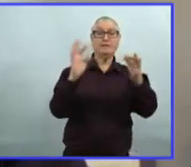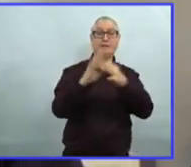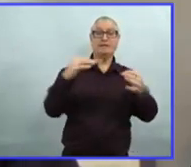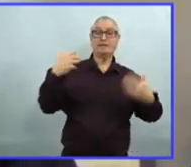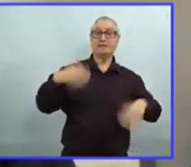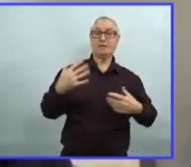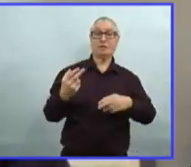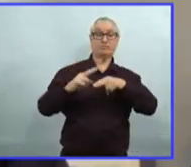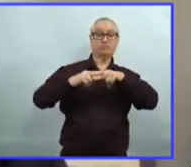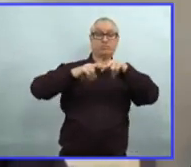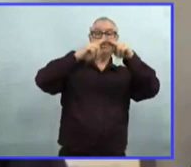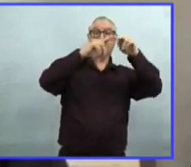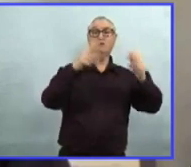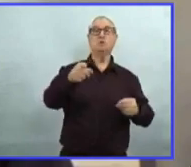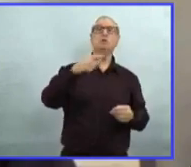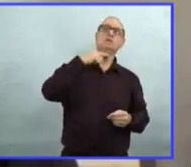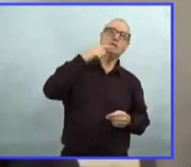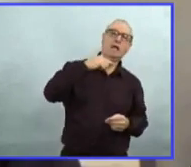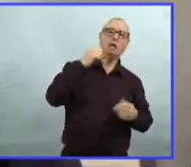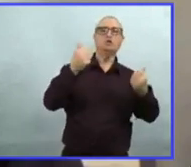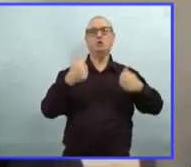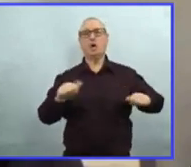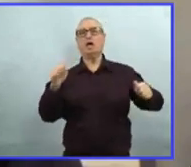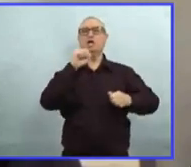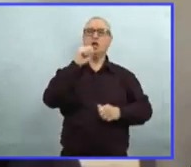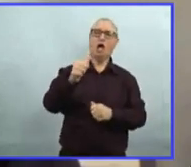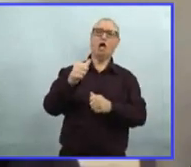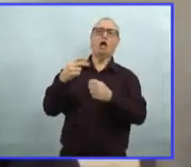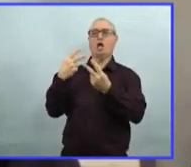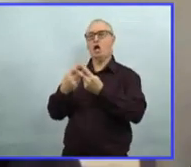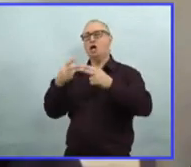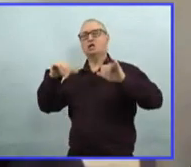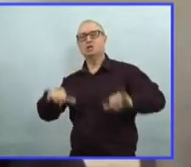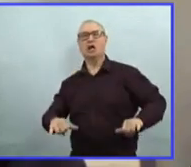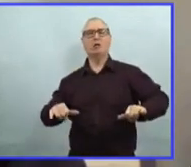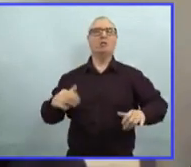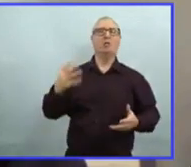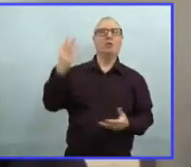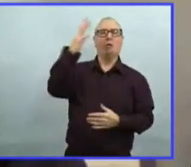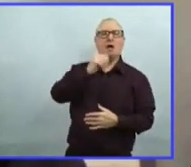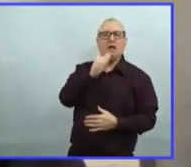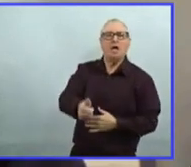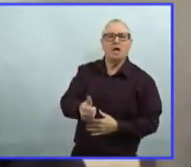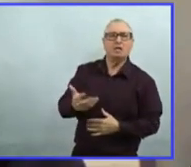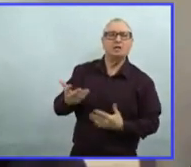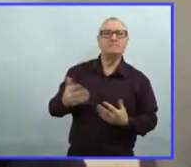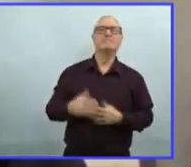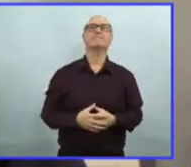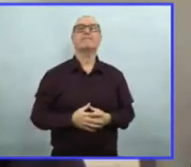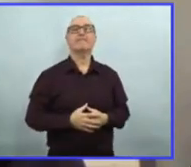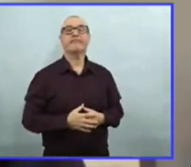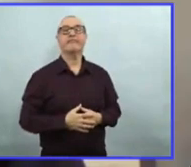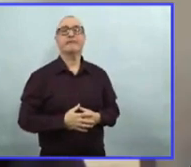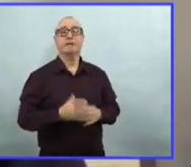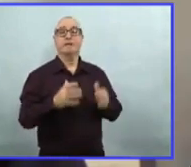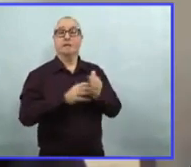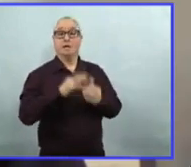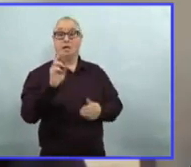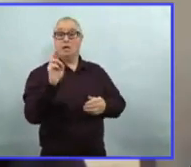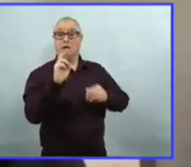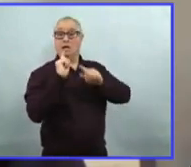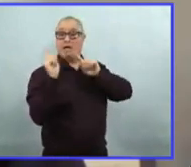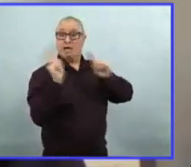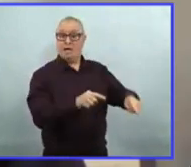So this is what we've been discussing, is that Omicron, a lot of early reports do show that it's probably